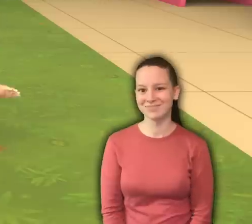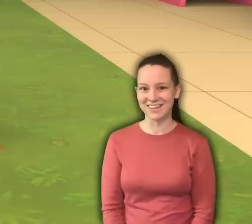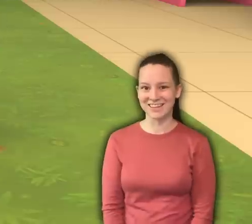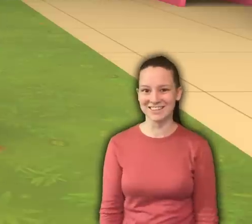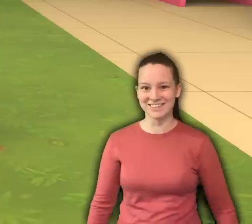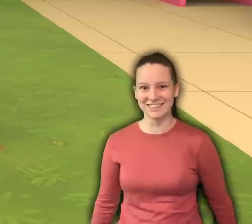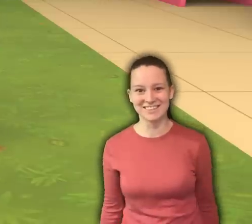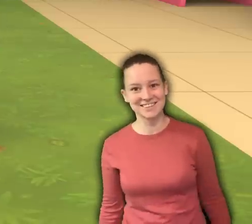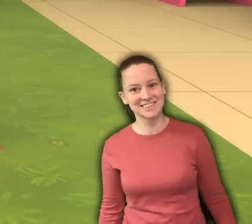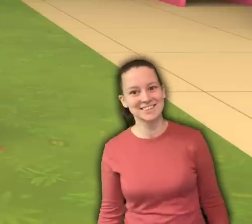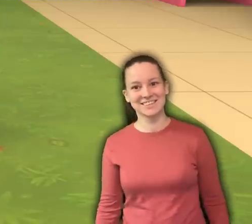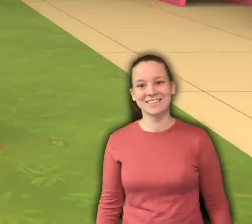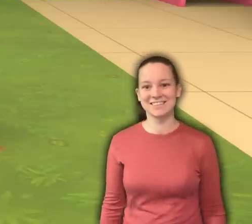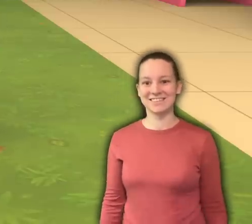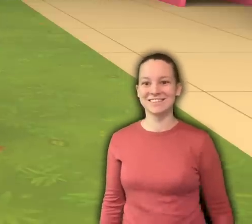bed